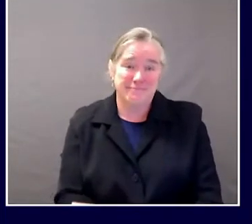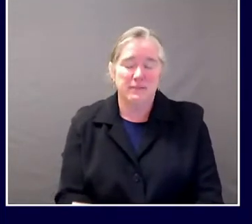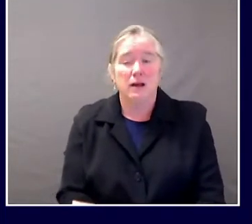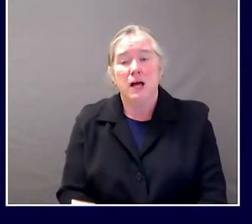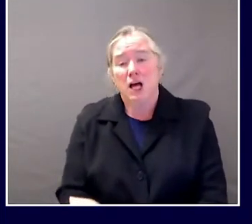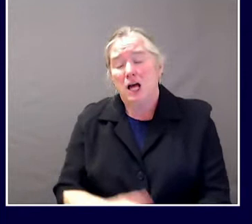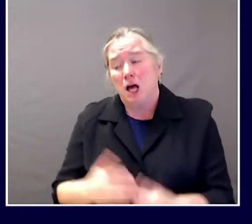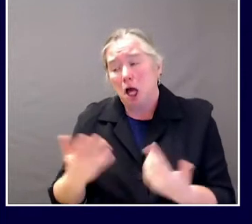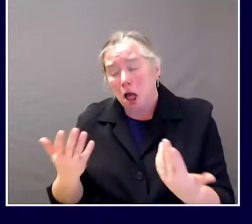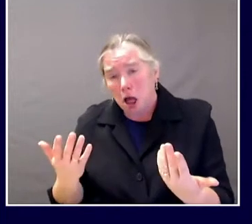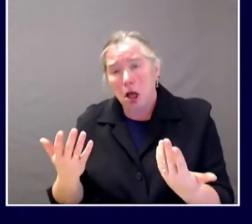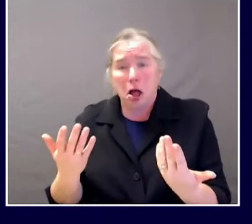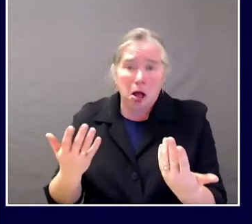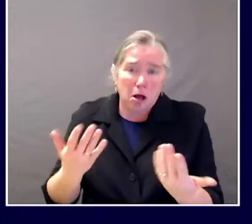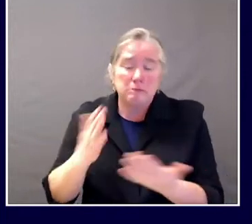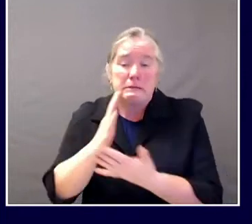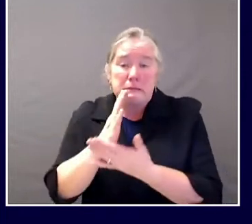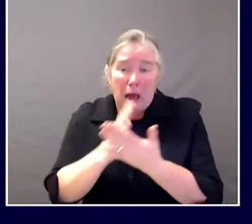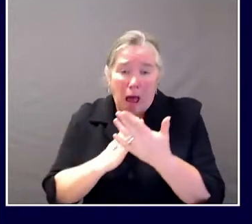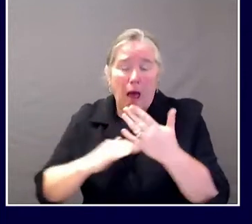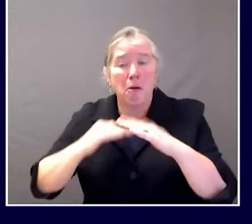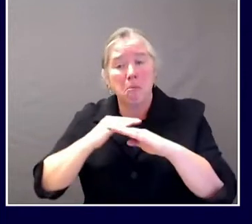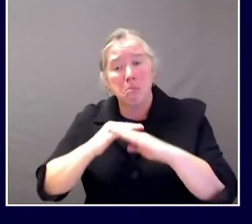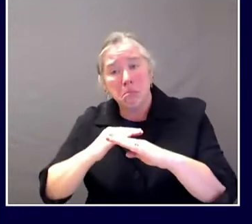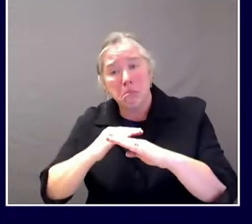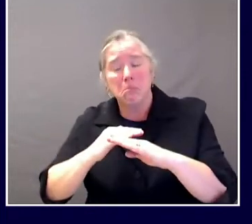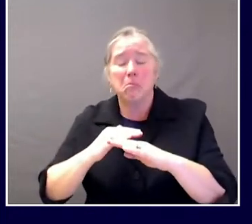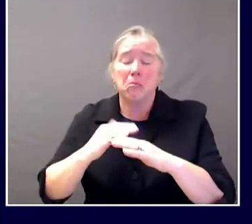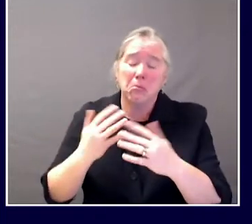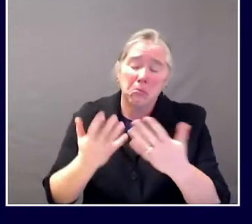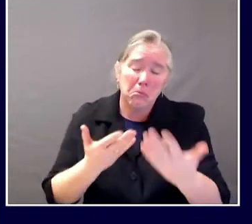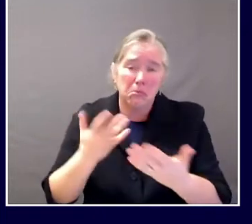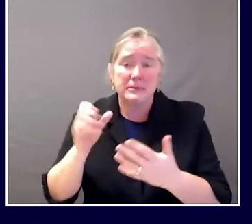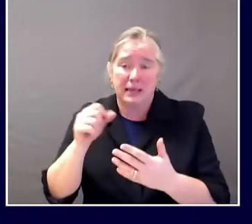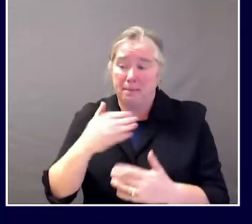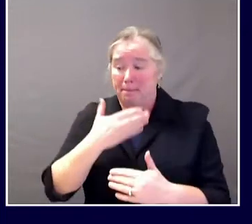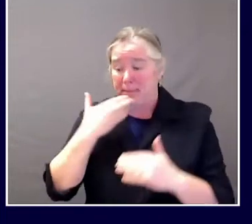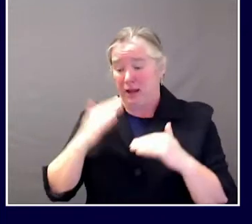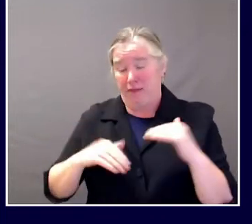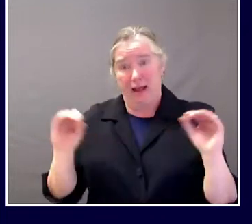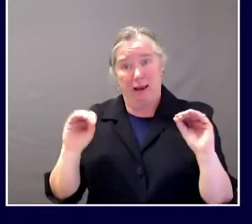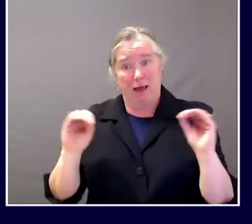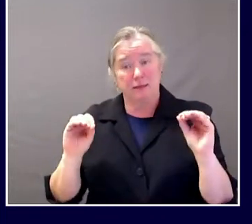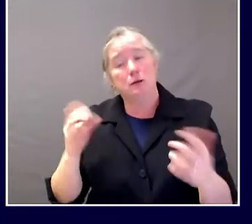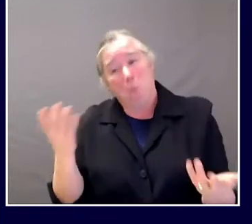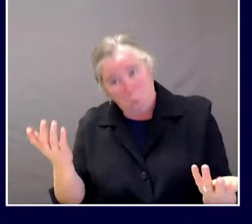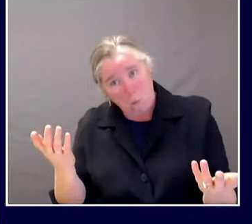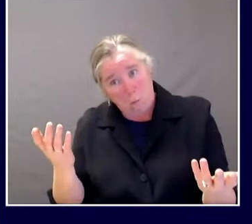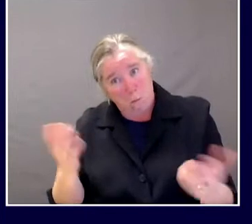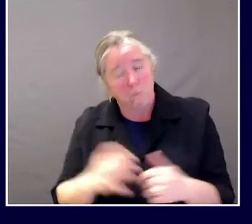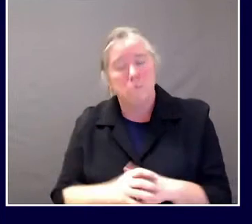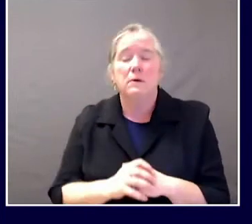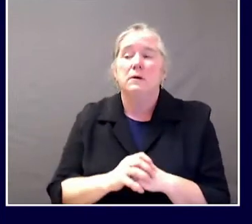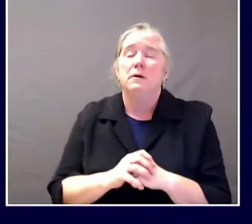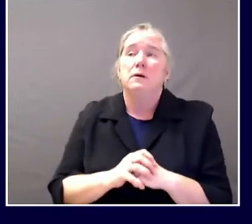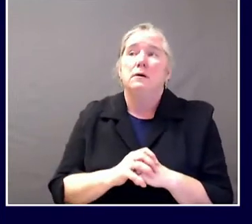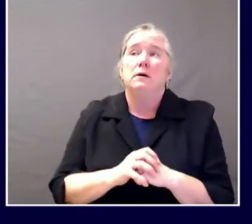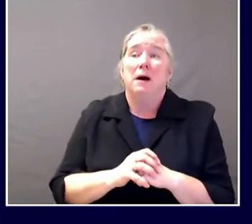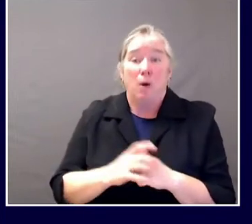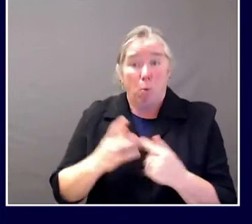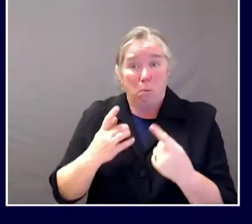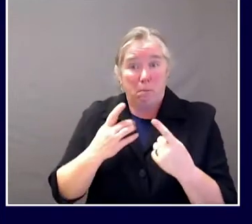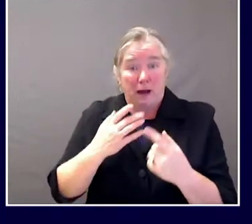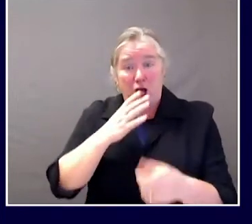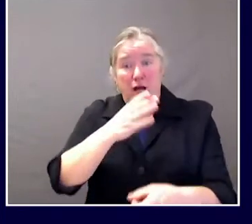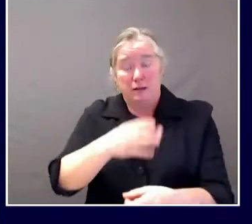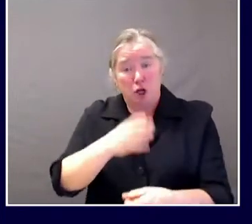effective? Yes, they do something. Is it better than nothing? It is. But is it effective enough? No, my view